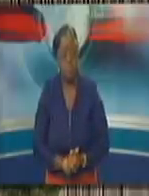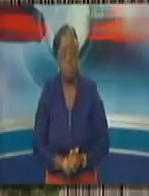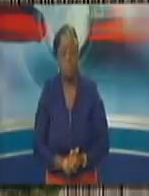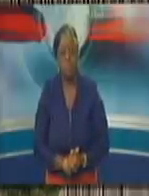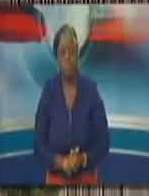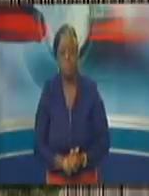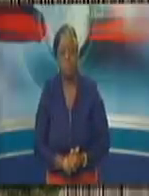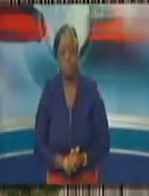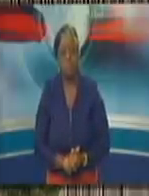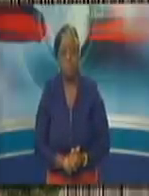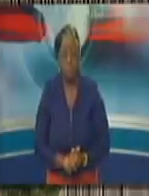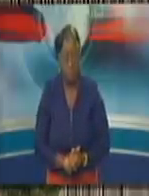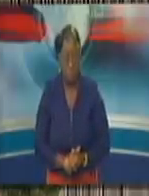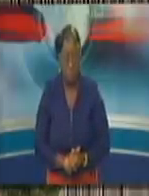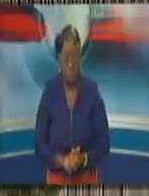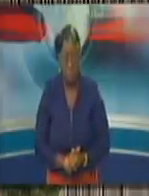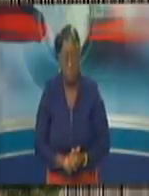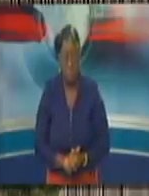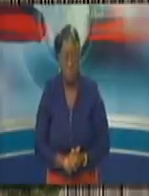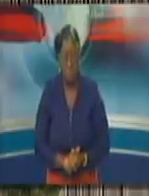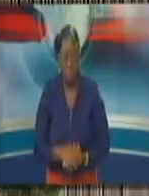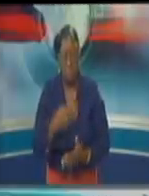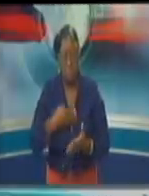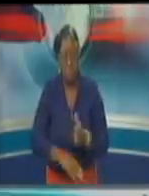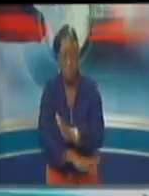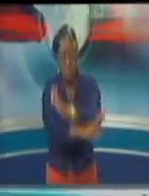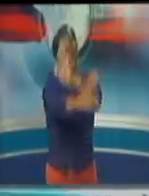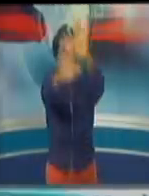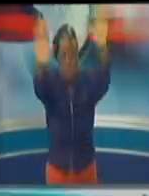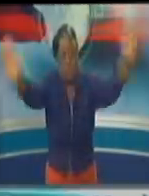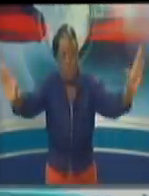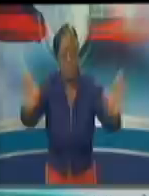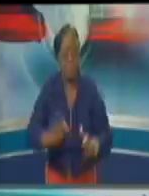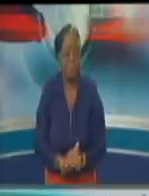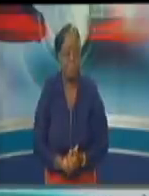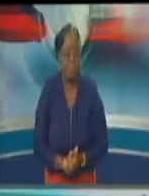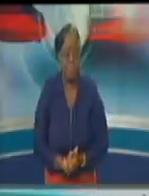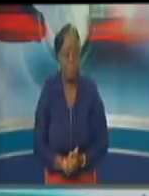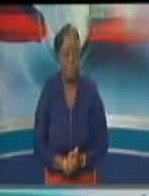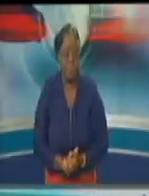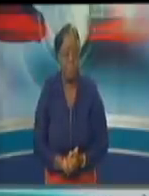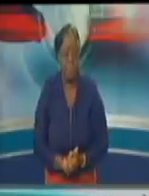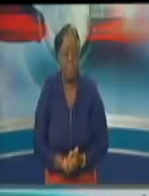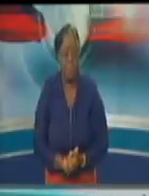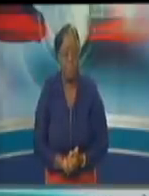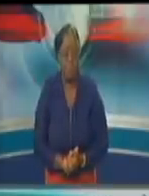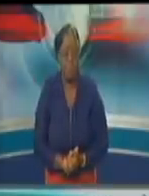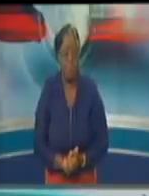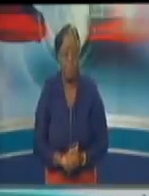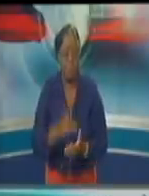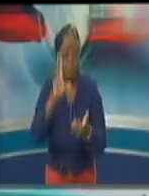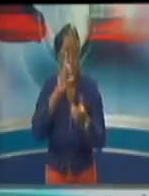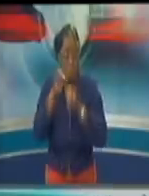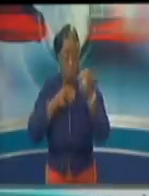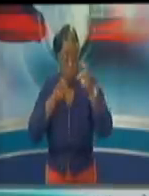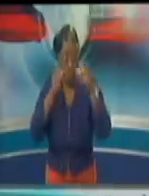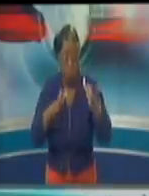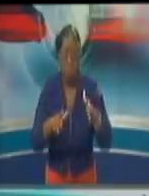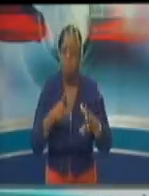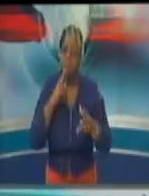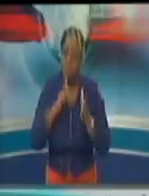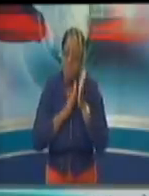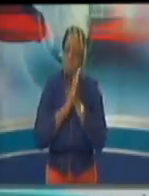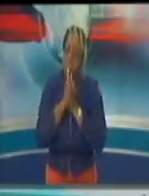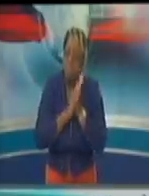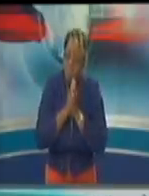Stewart, Astronaut Health News. Good morning, everyone. Good morning, Gwyneth. Dr. Hazel Othello, we really appreciate